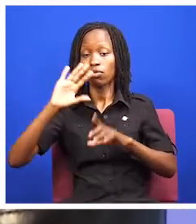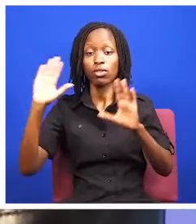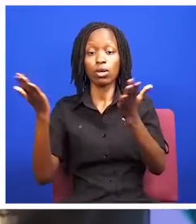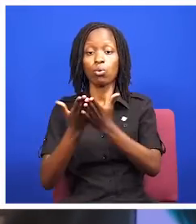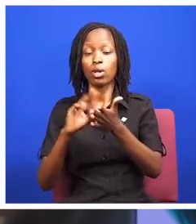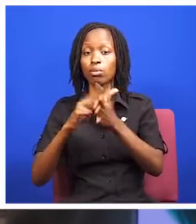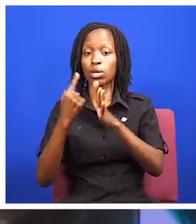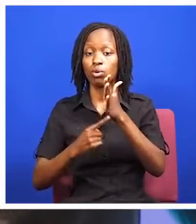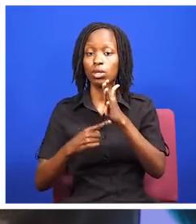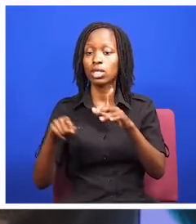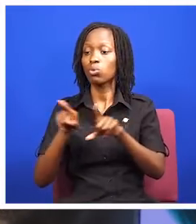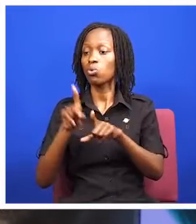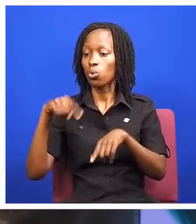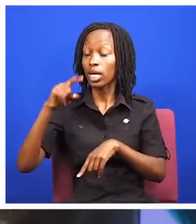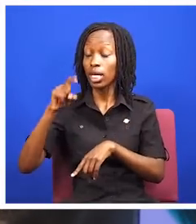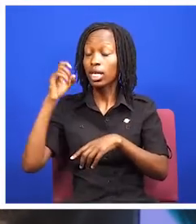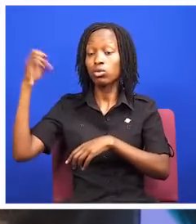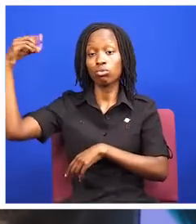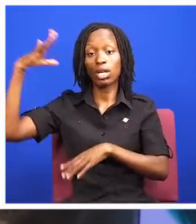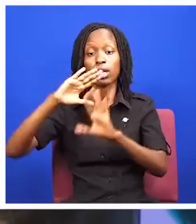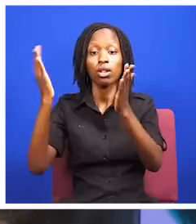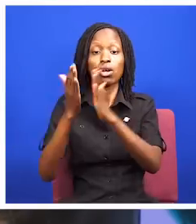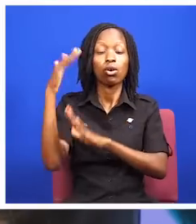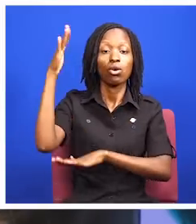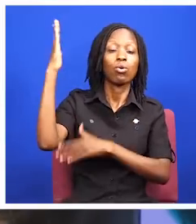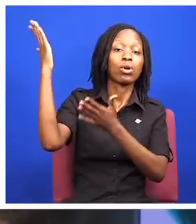world. In other words, that we light up the world.